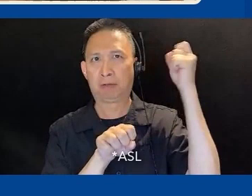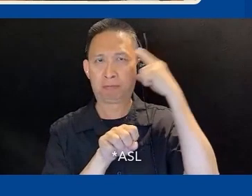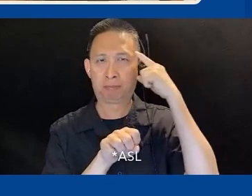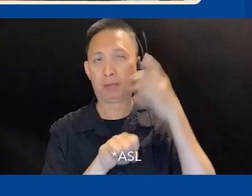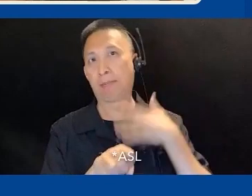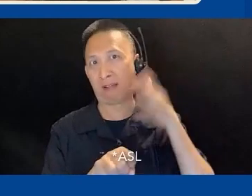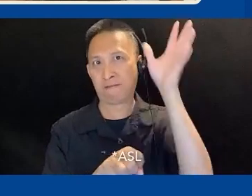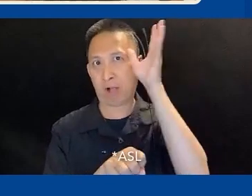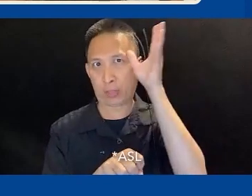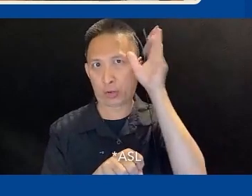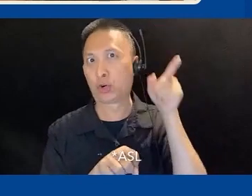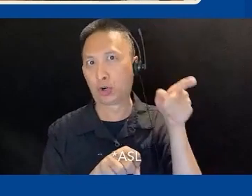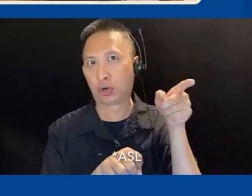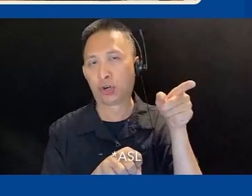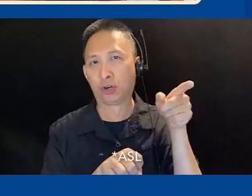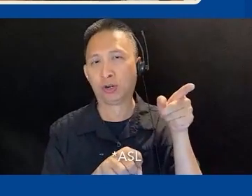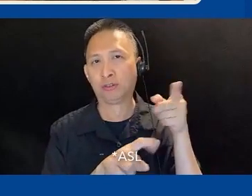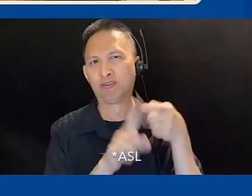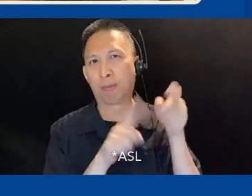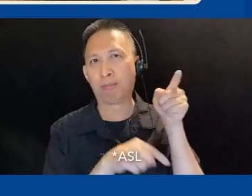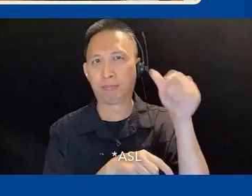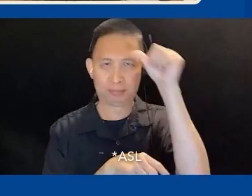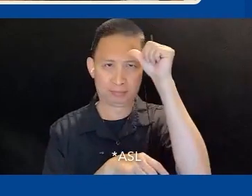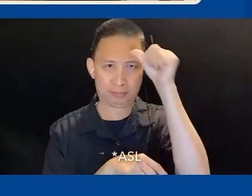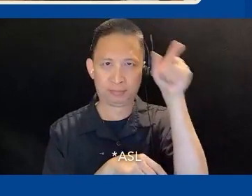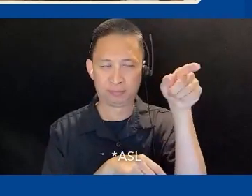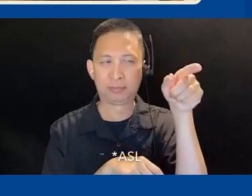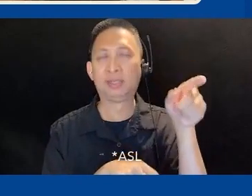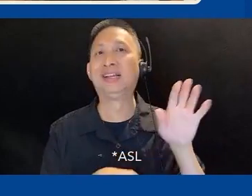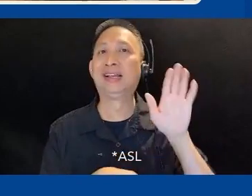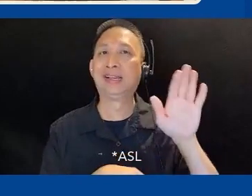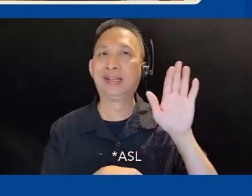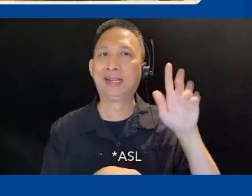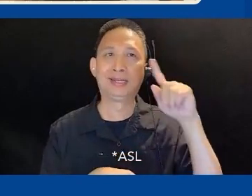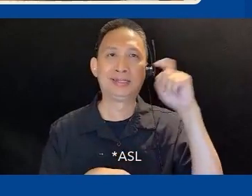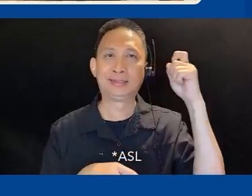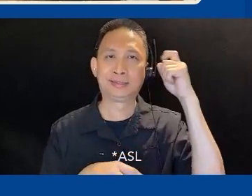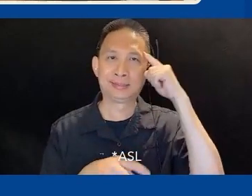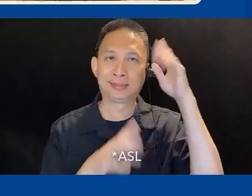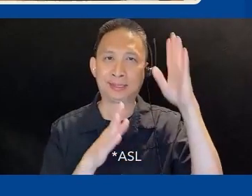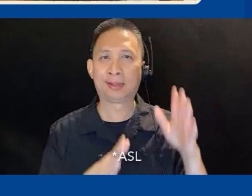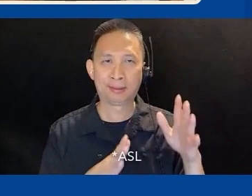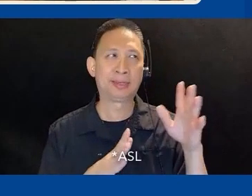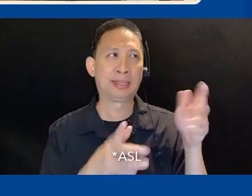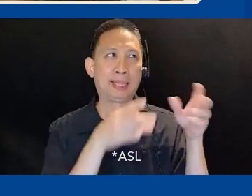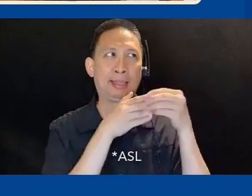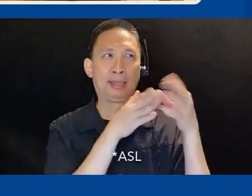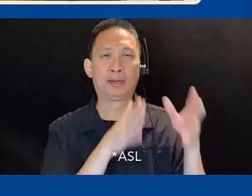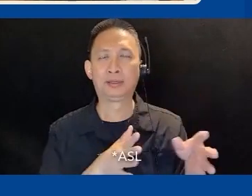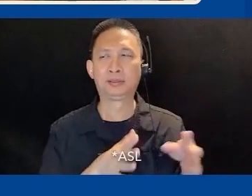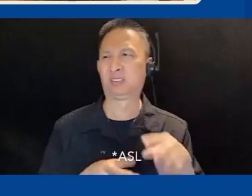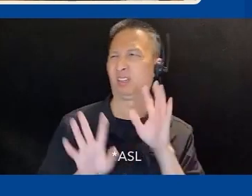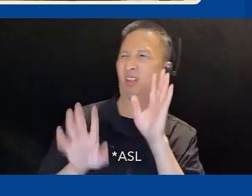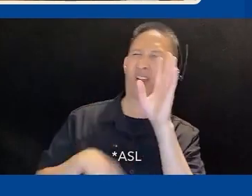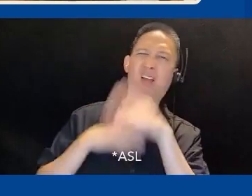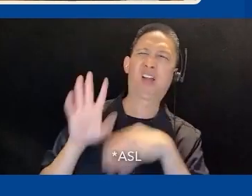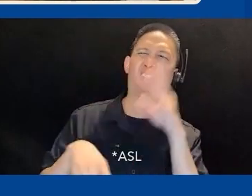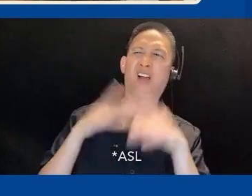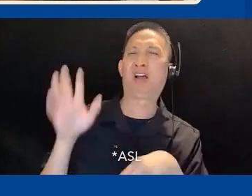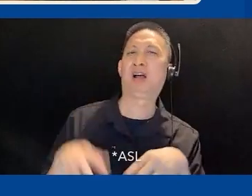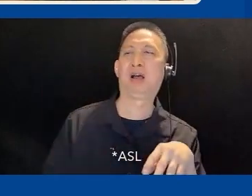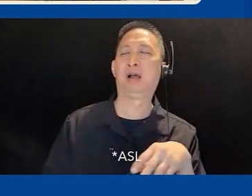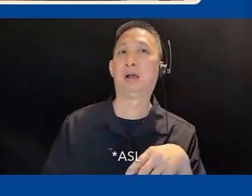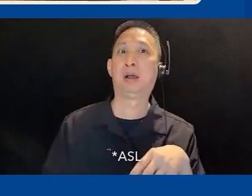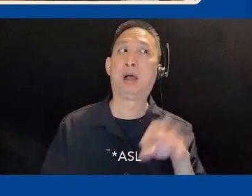disputed reports, credible reports, whatever you want to call them, of the treatment of the Uyghurs in China. And then you have decades and decades